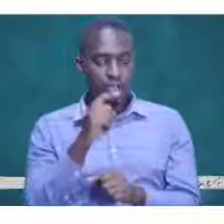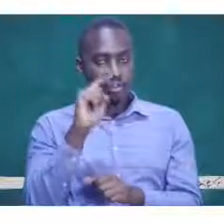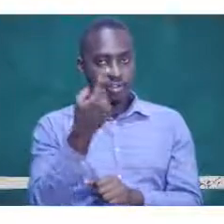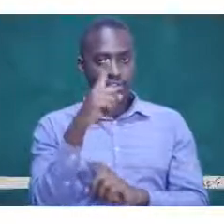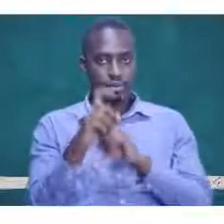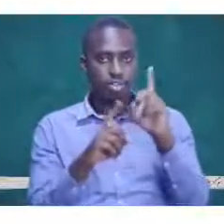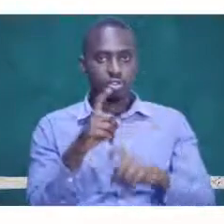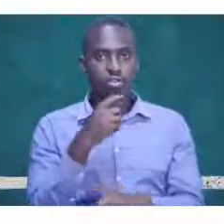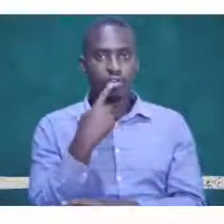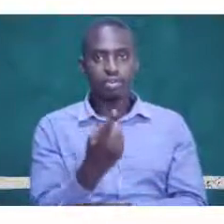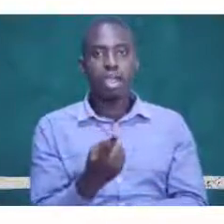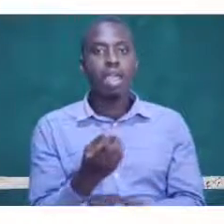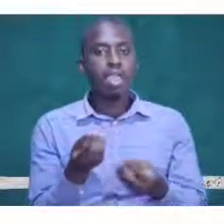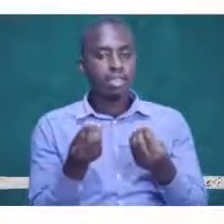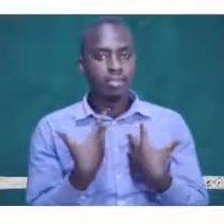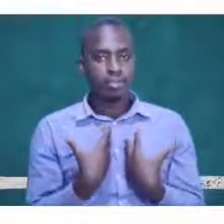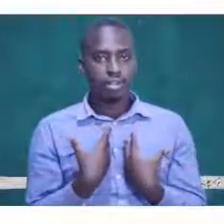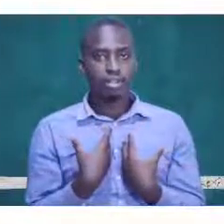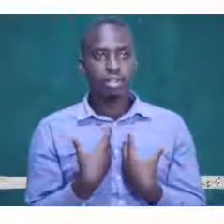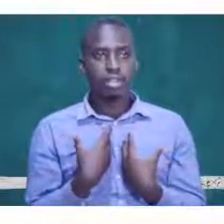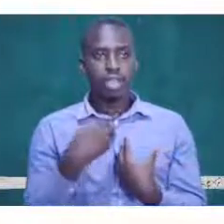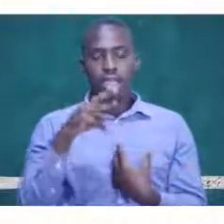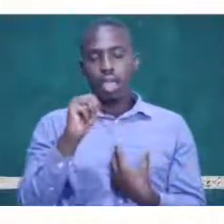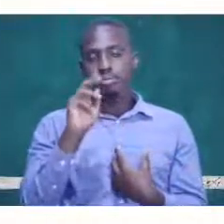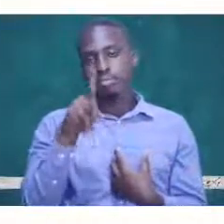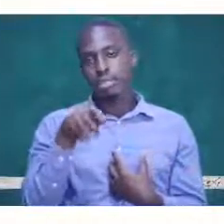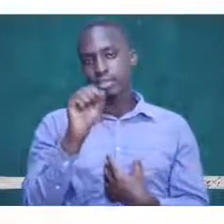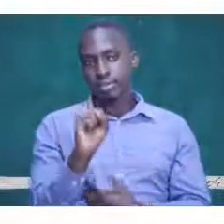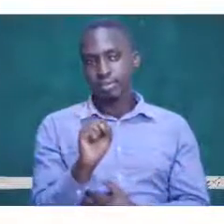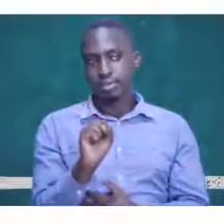is, given that the